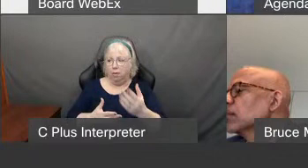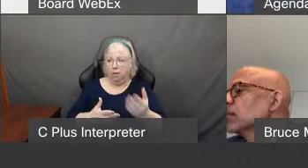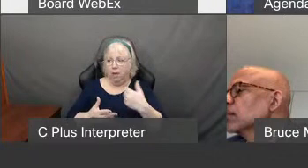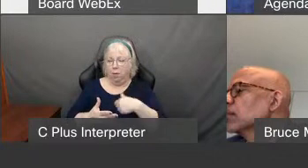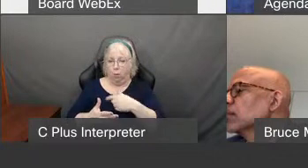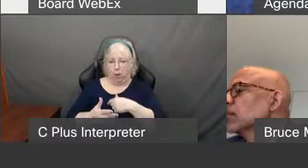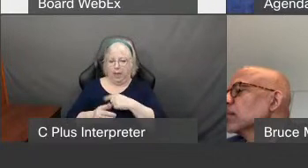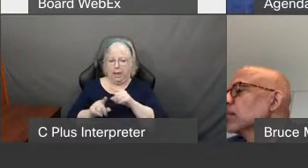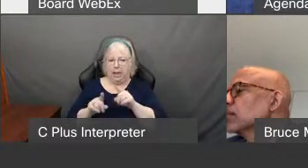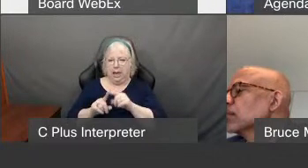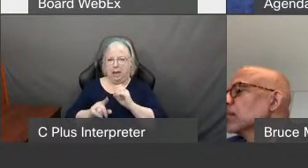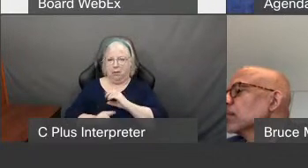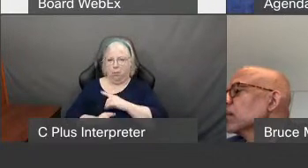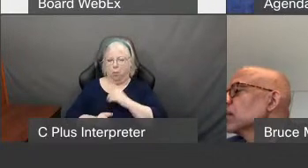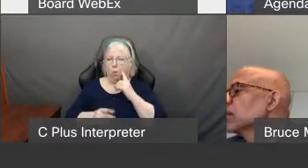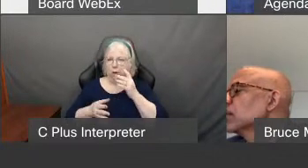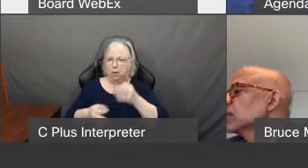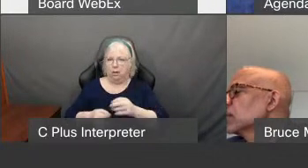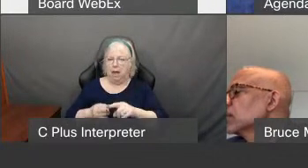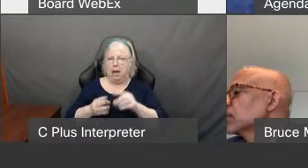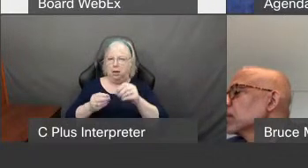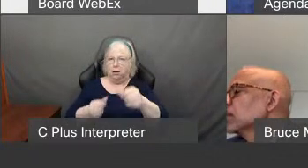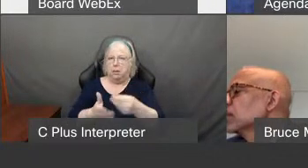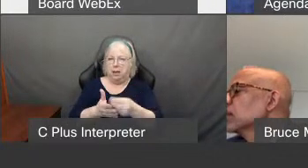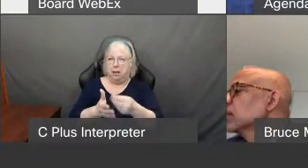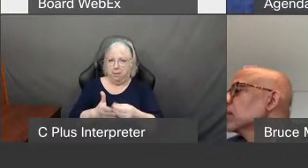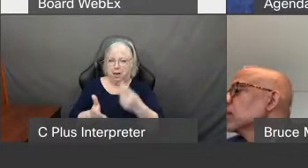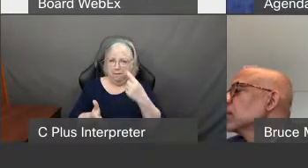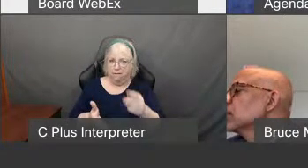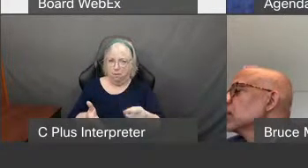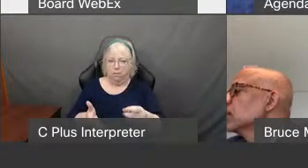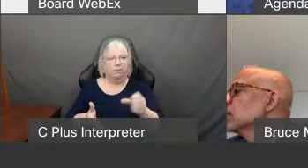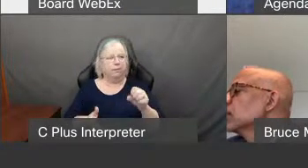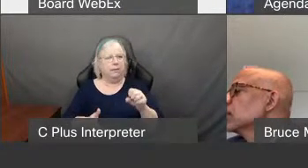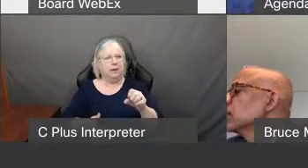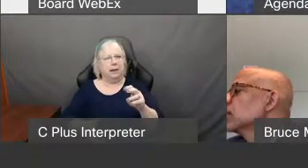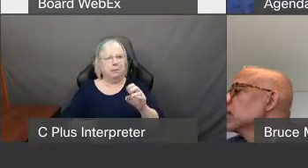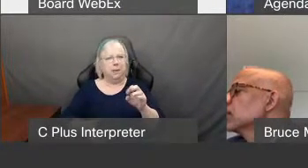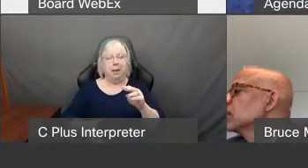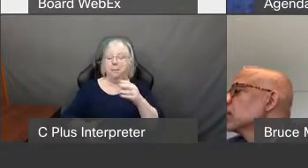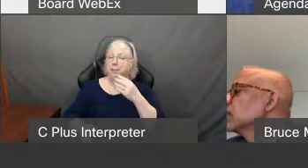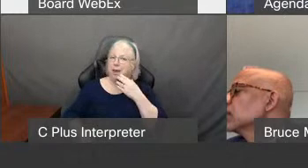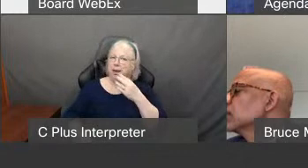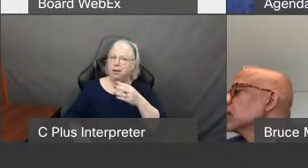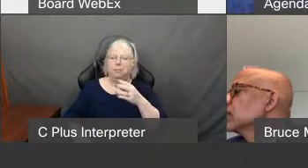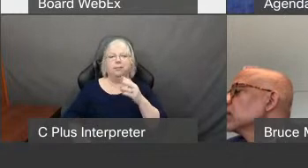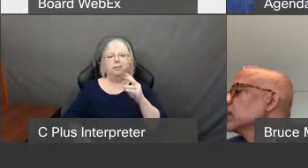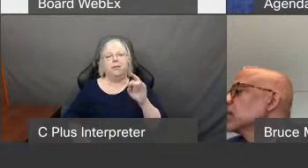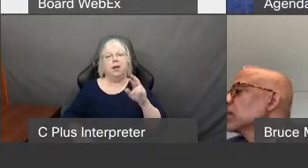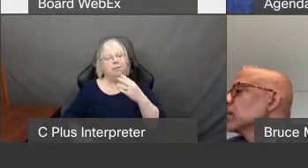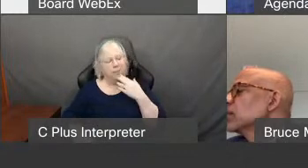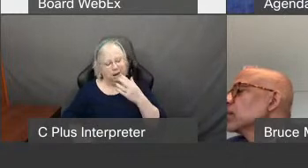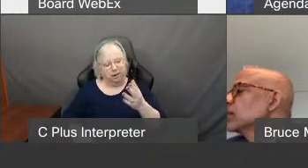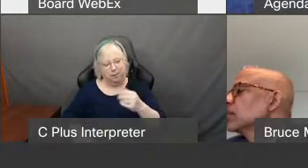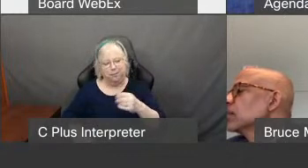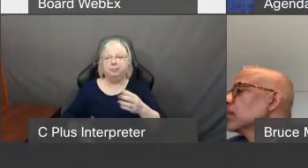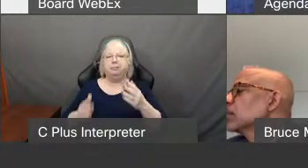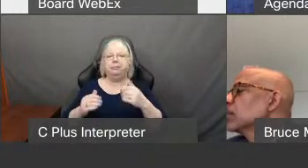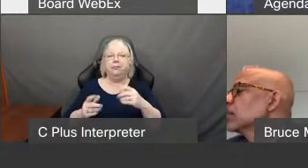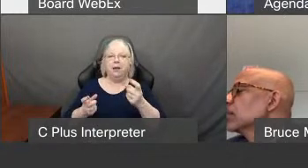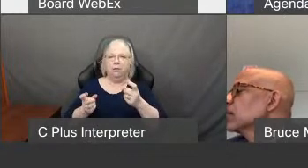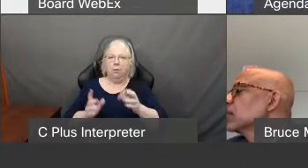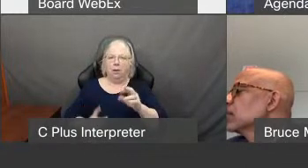we as a board choose to spend the money in. Yes, ma'am. Okay. Thank you. Thank you. Director